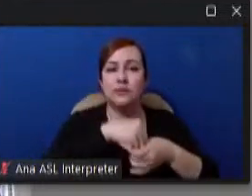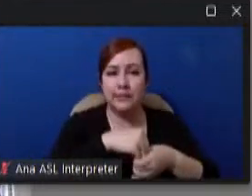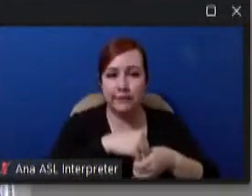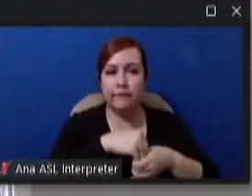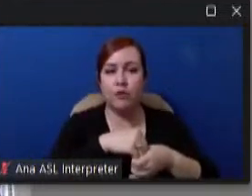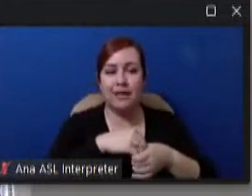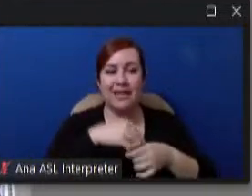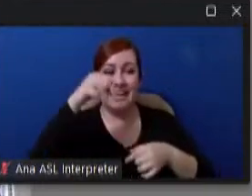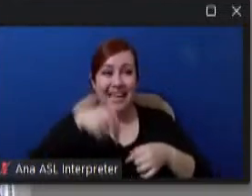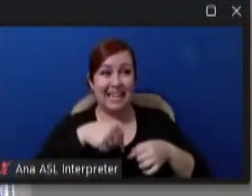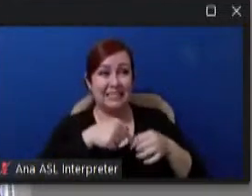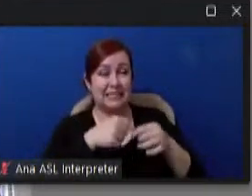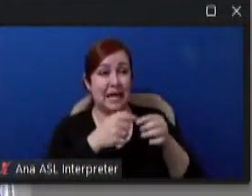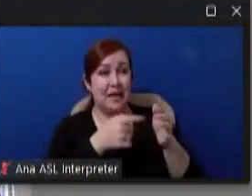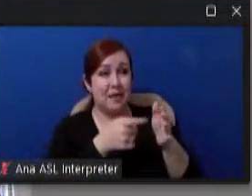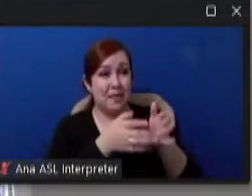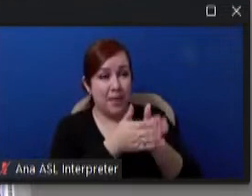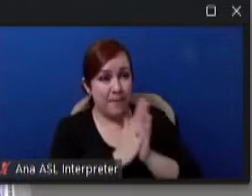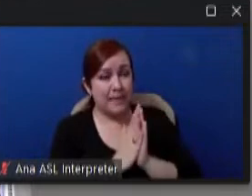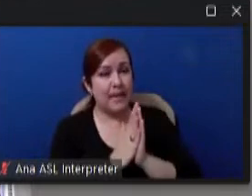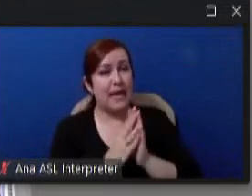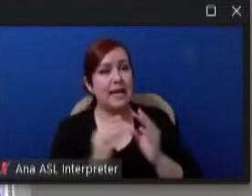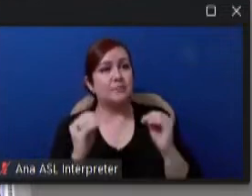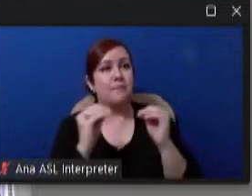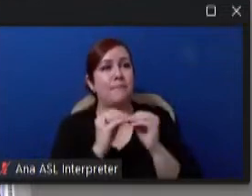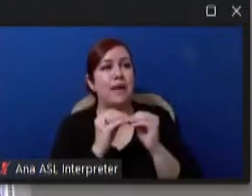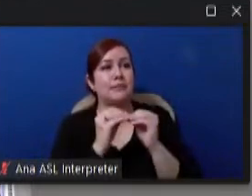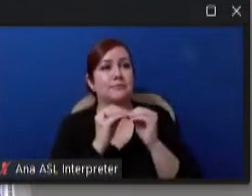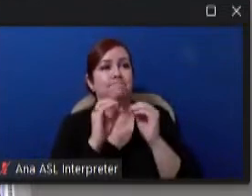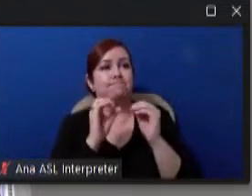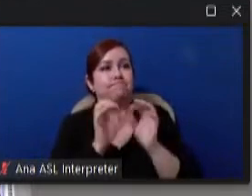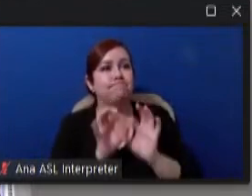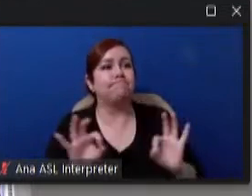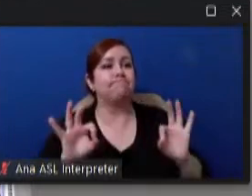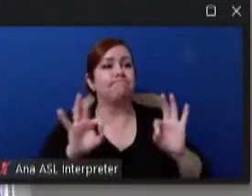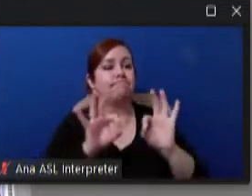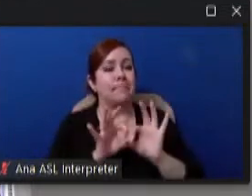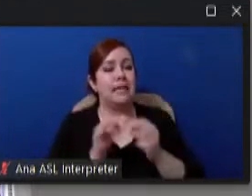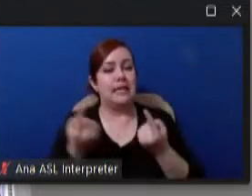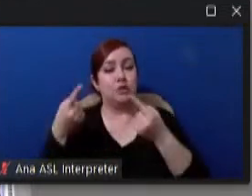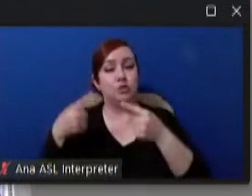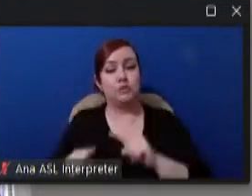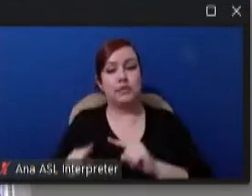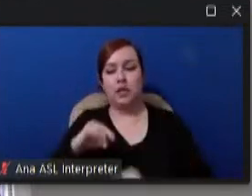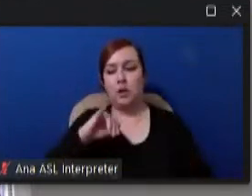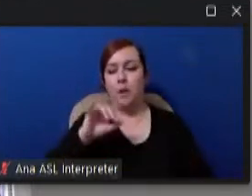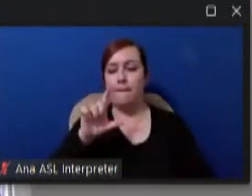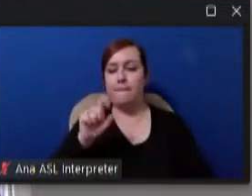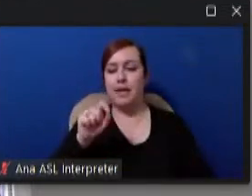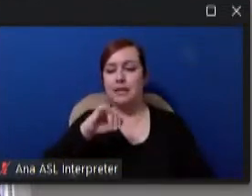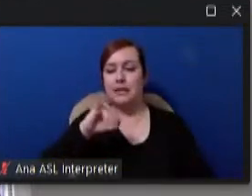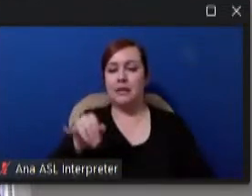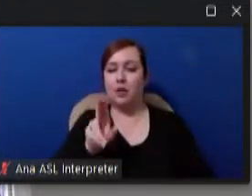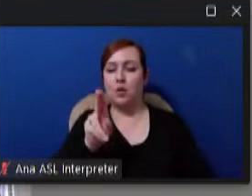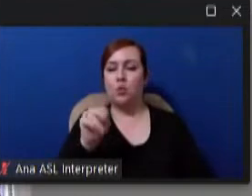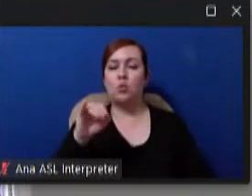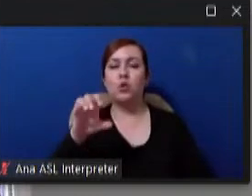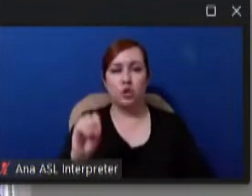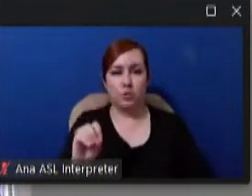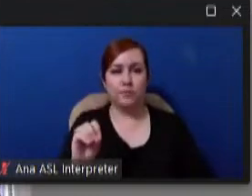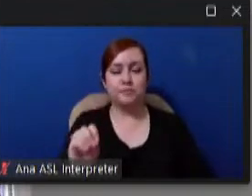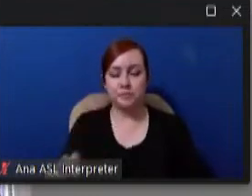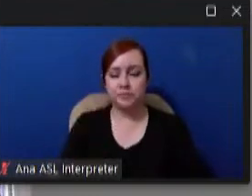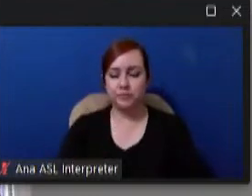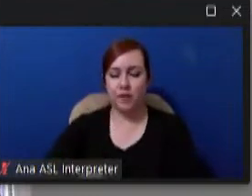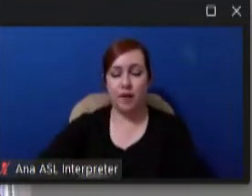to ensure these rights. This is even more pressing following the tragedy that